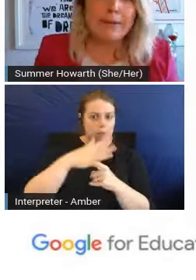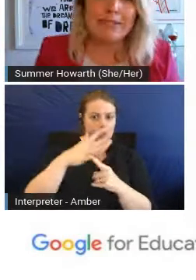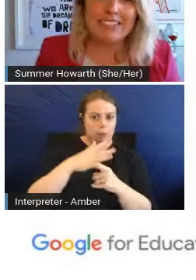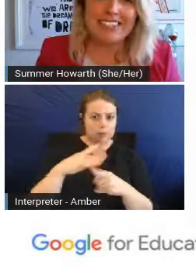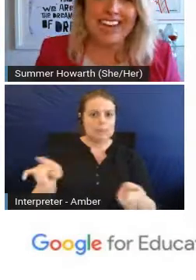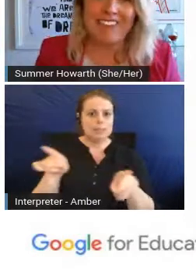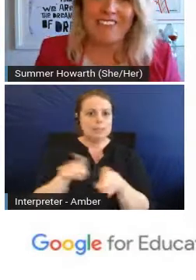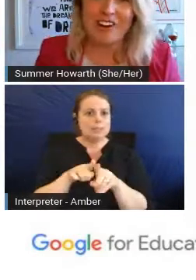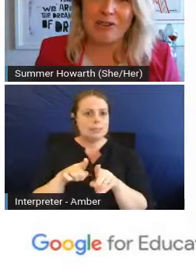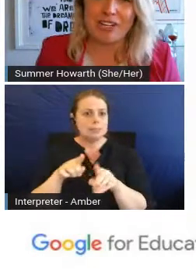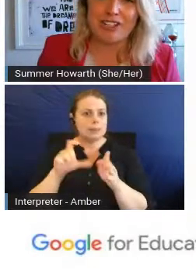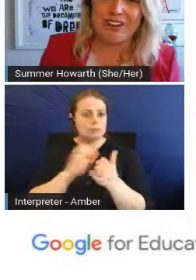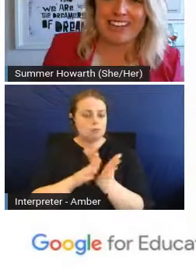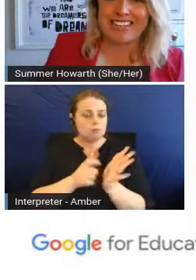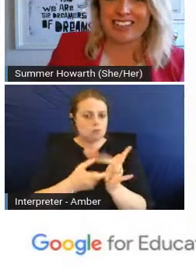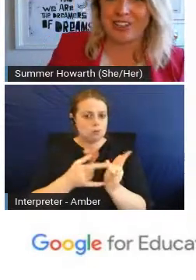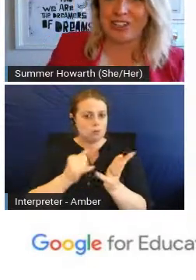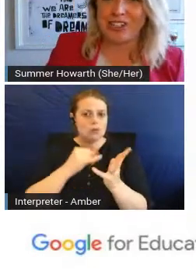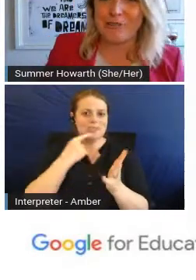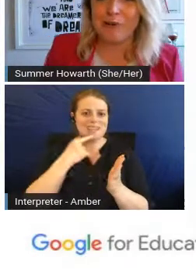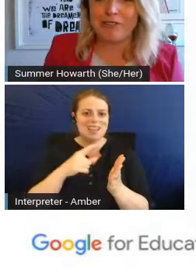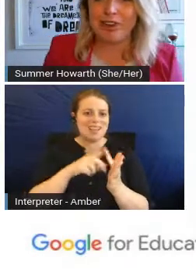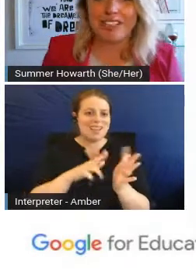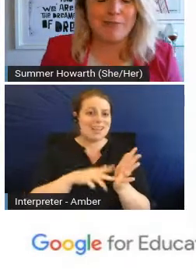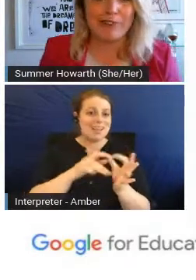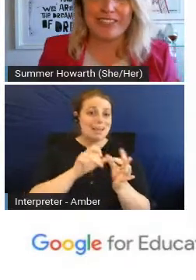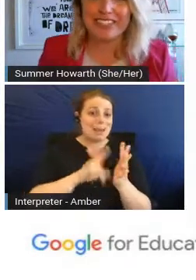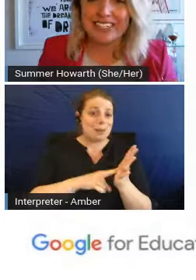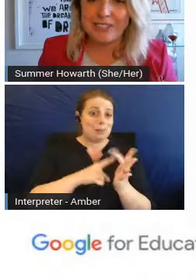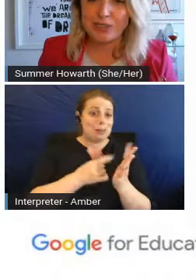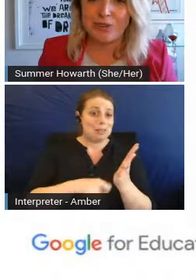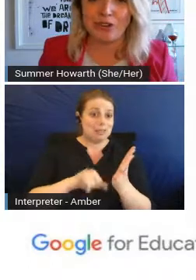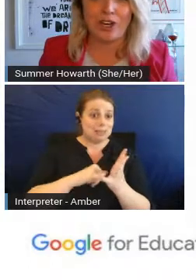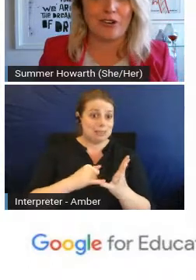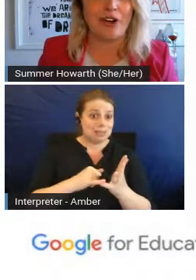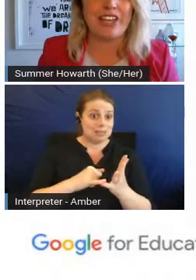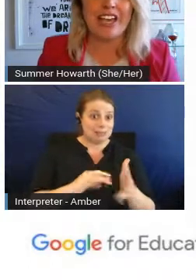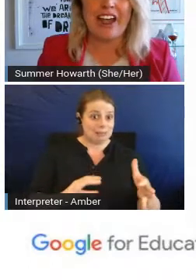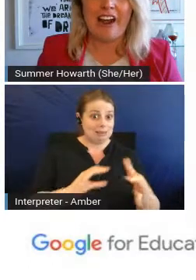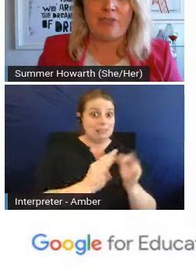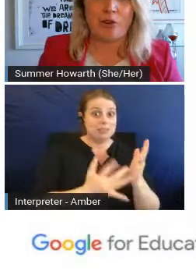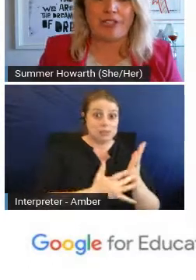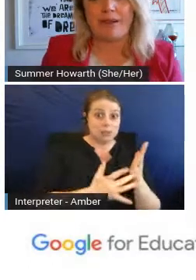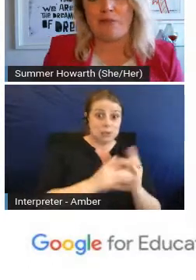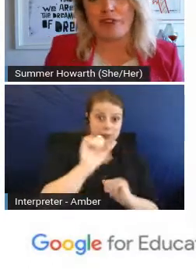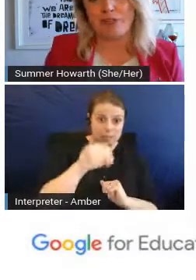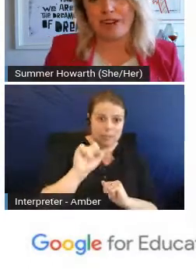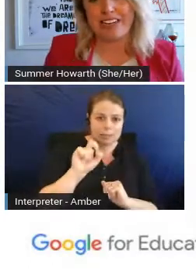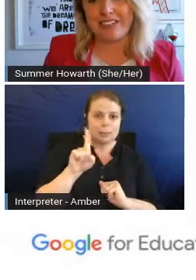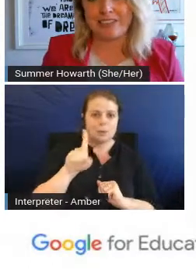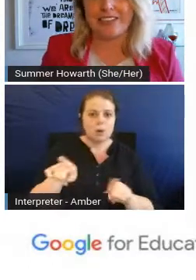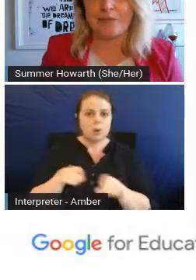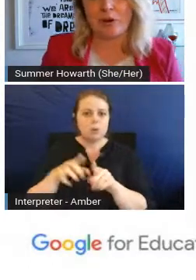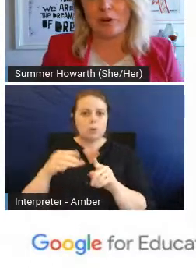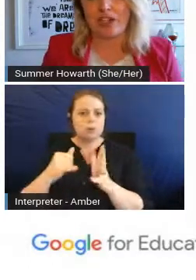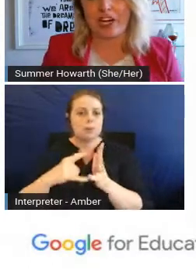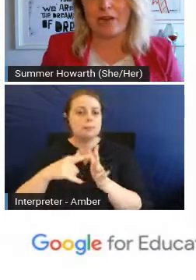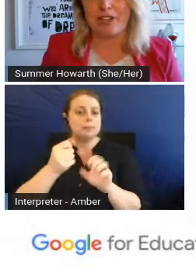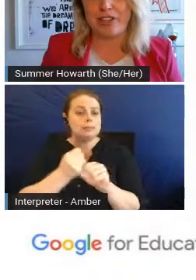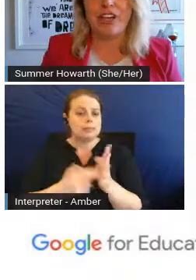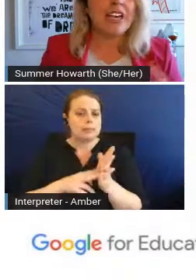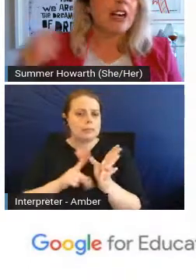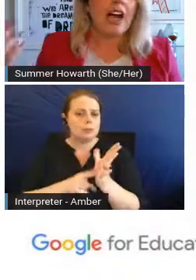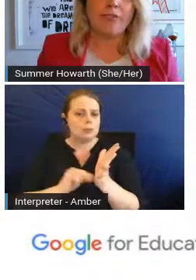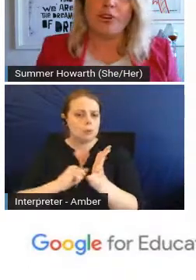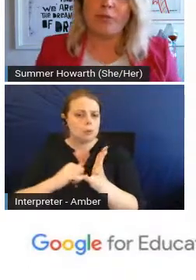the enablers are very much around technology, but we've got some of those signals for learning growth and, of course, some of those resources that we want to share